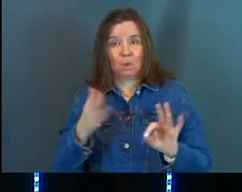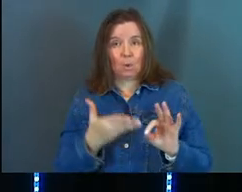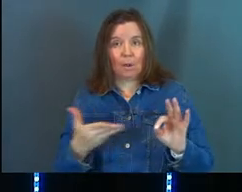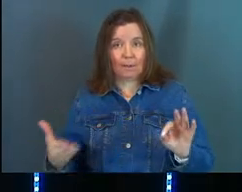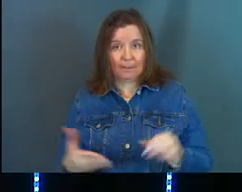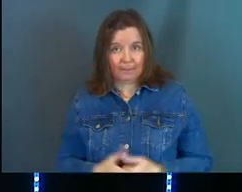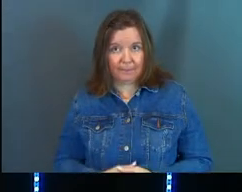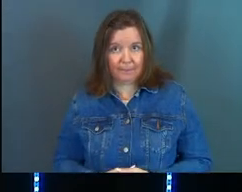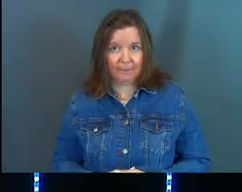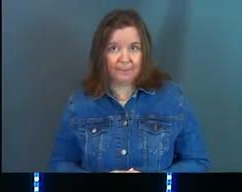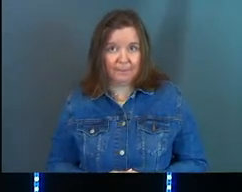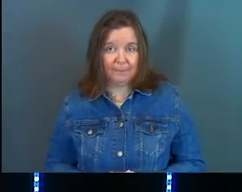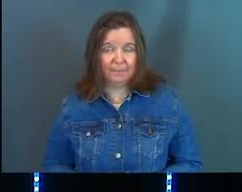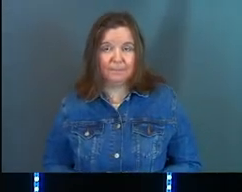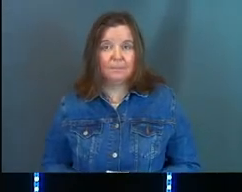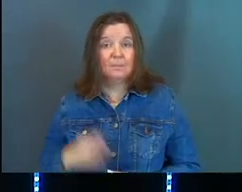item.